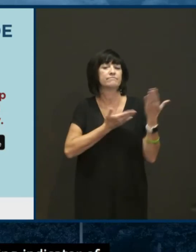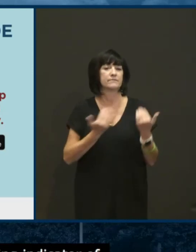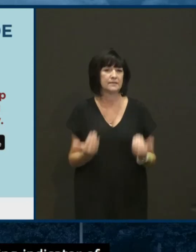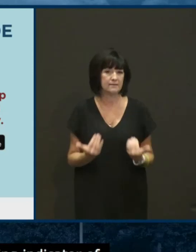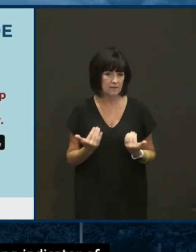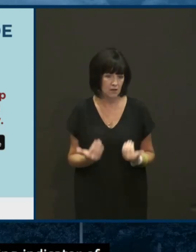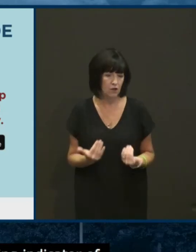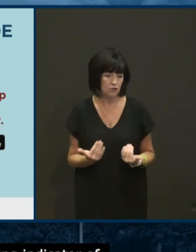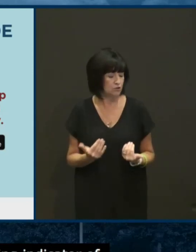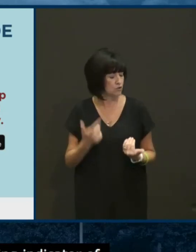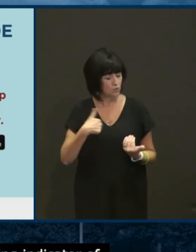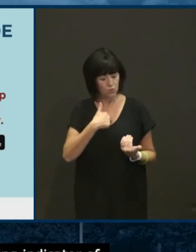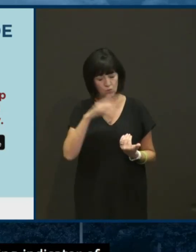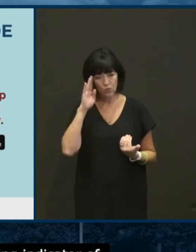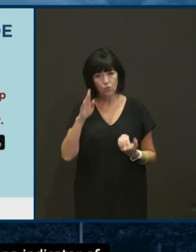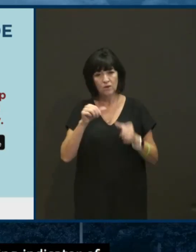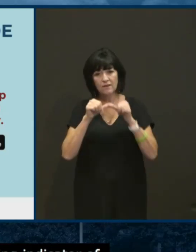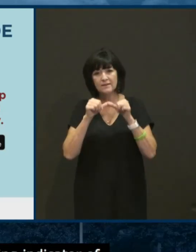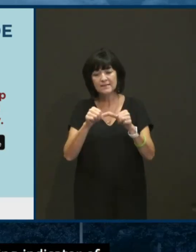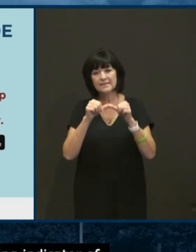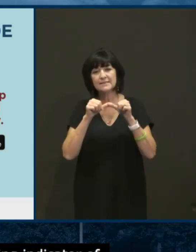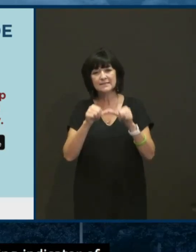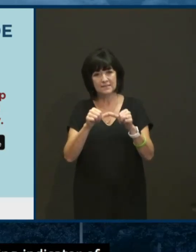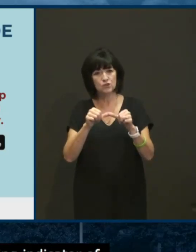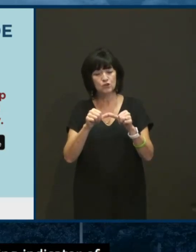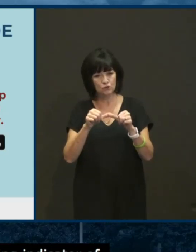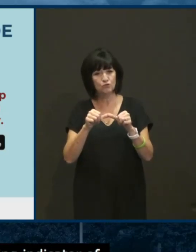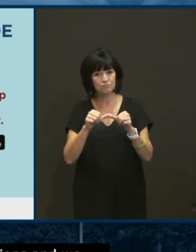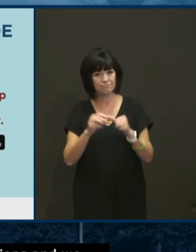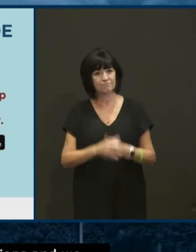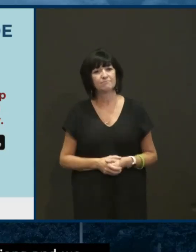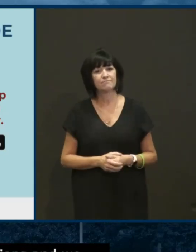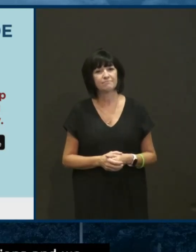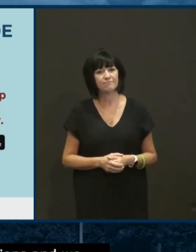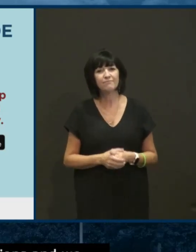to fight the fight, and we need your help as well. So thank you very much, and we'll see you next week.